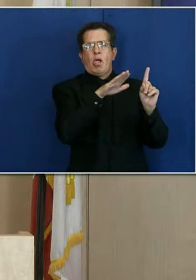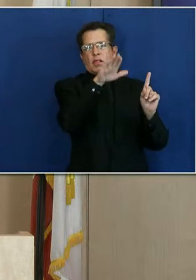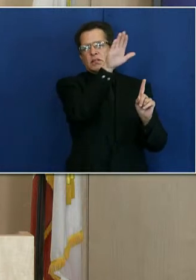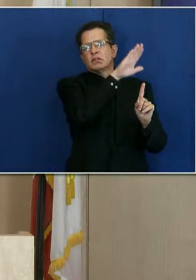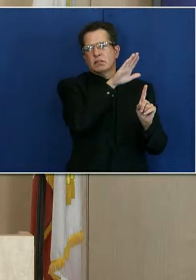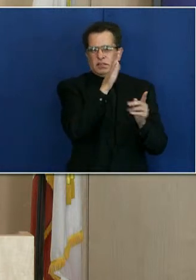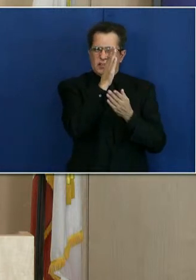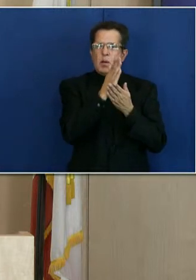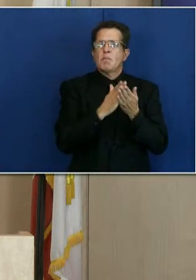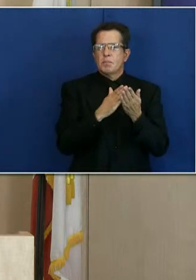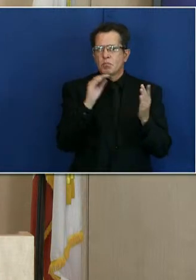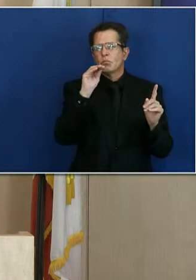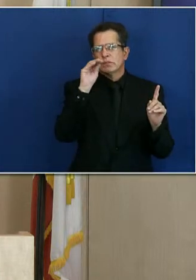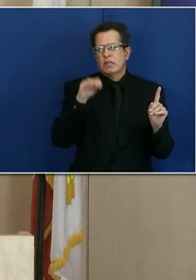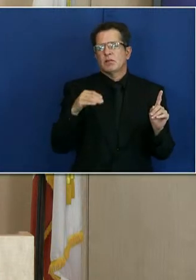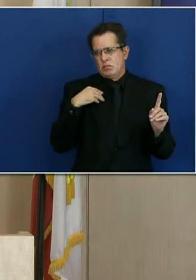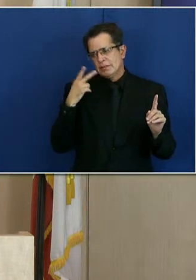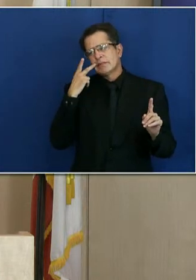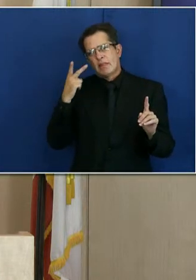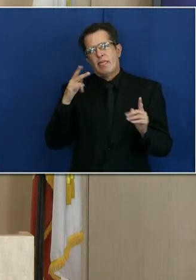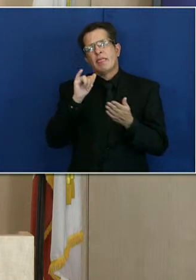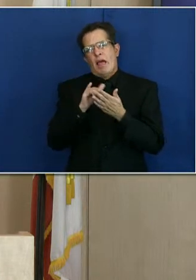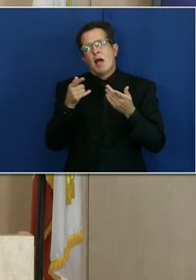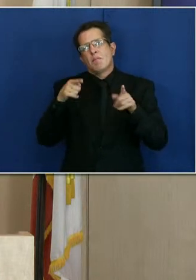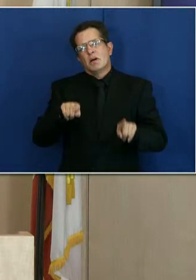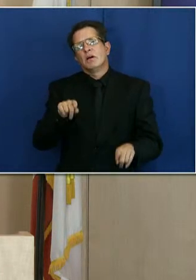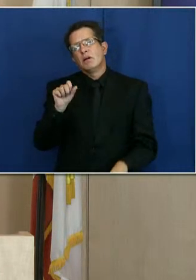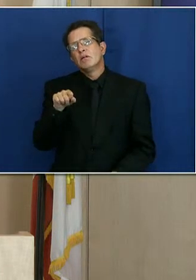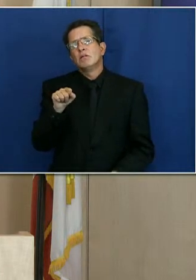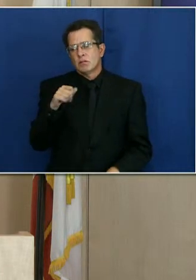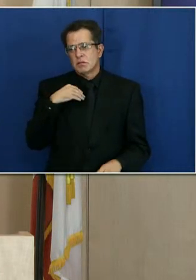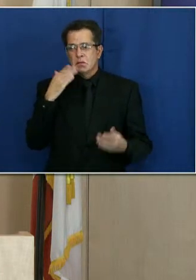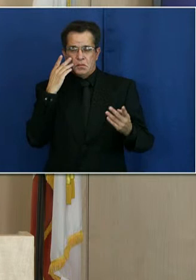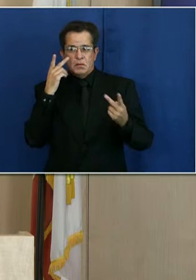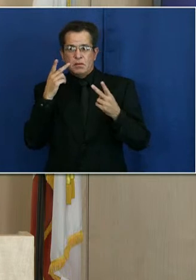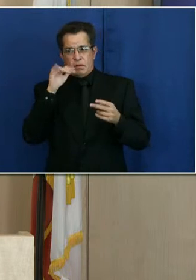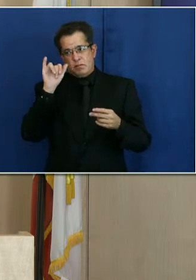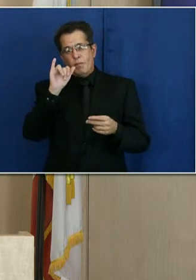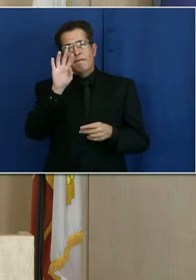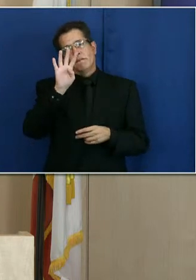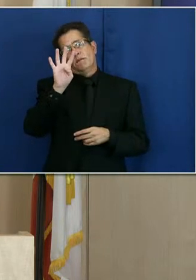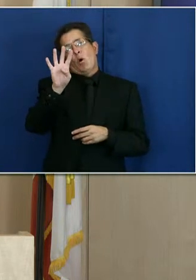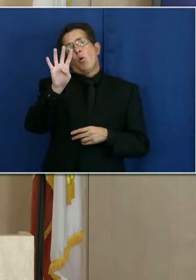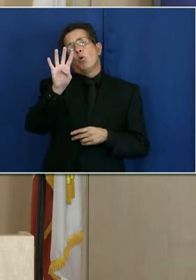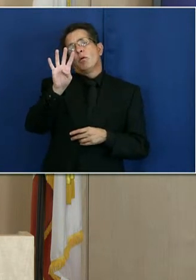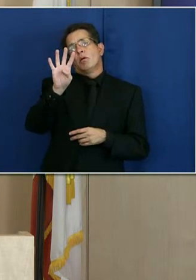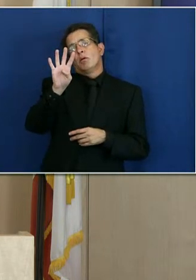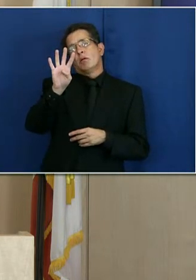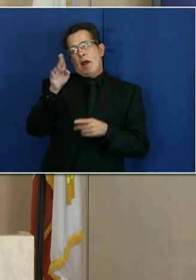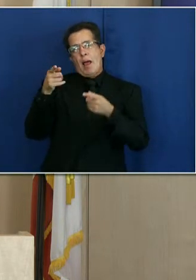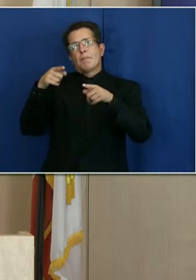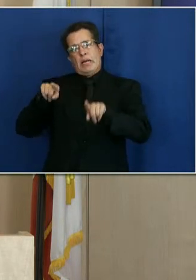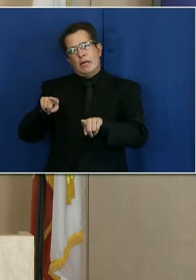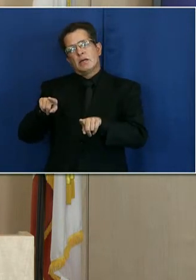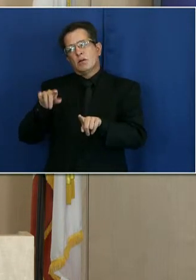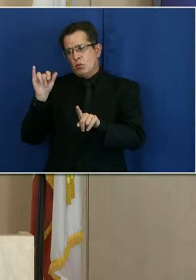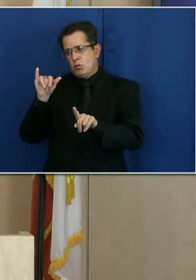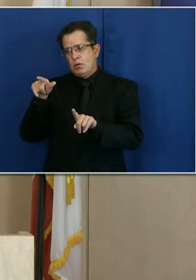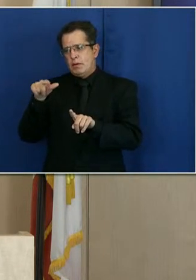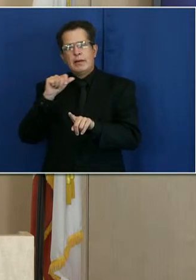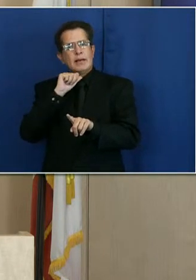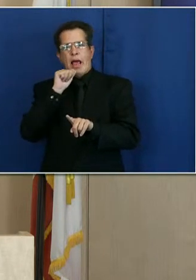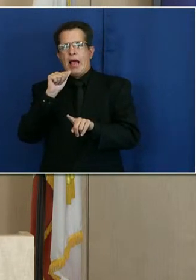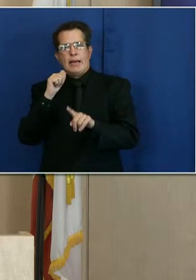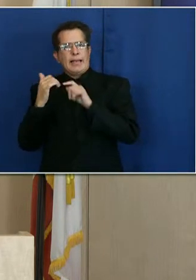those are ones we know about. And then we are aware of at least 4 cases of a non-county residents,